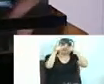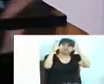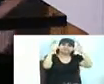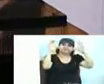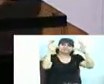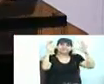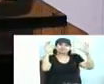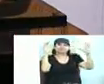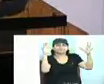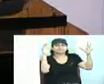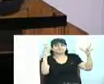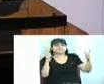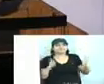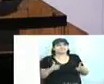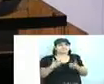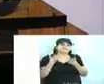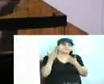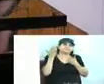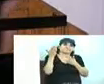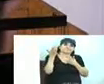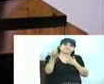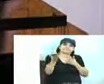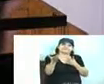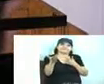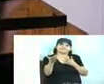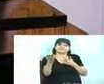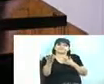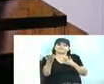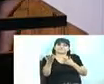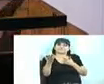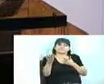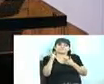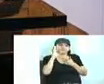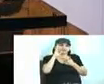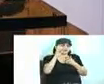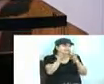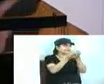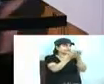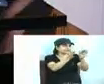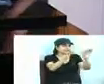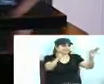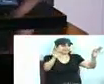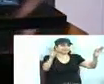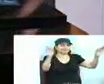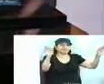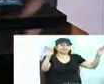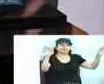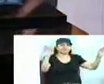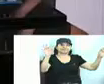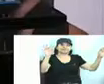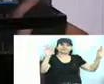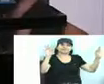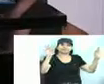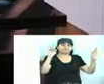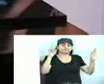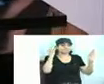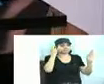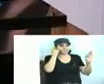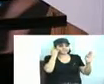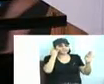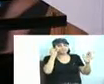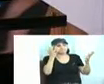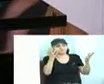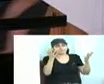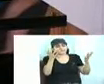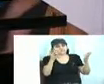imagination. Living there, you'll be free if you